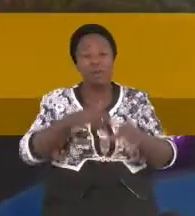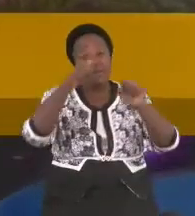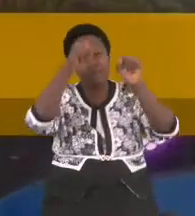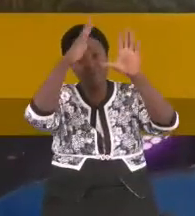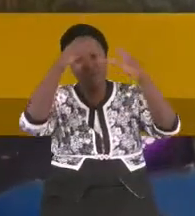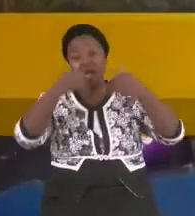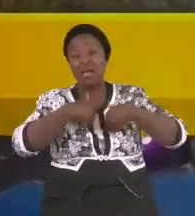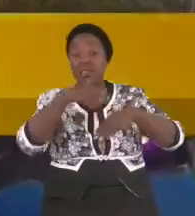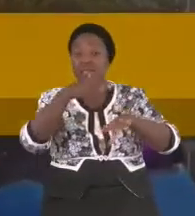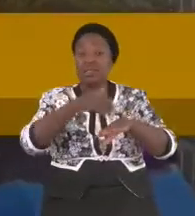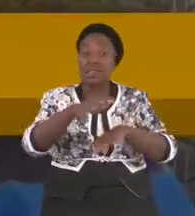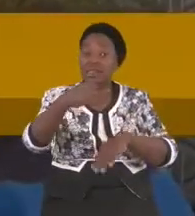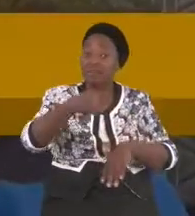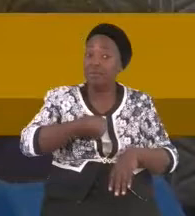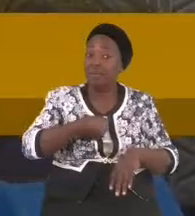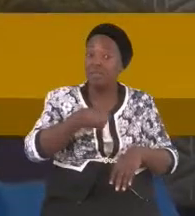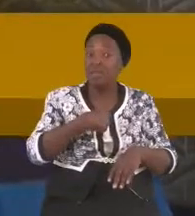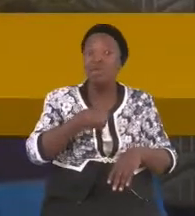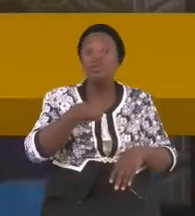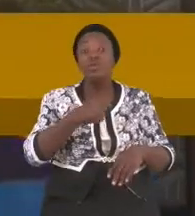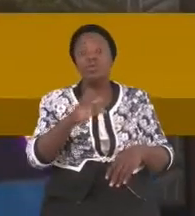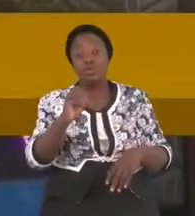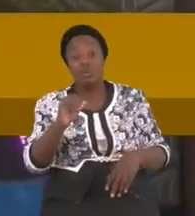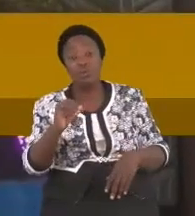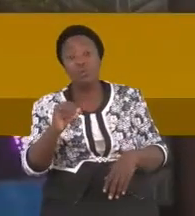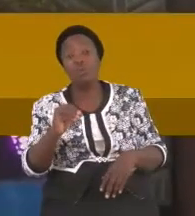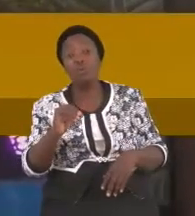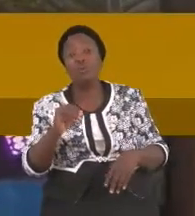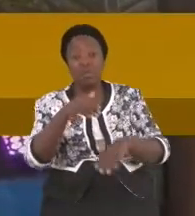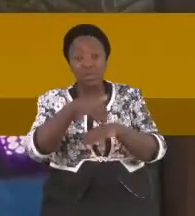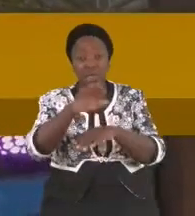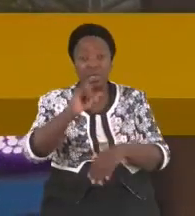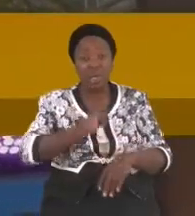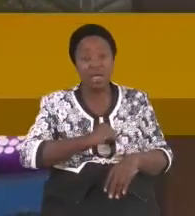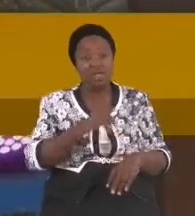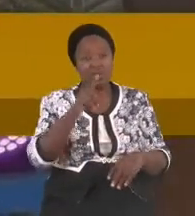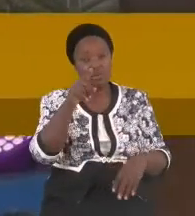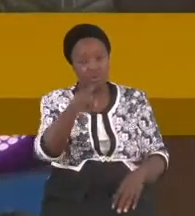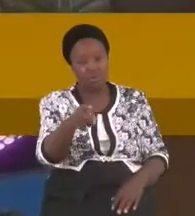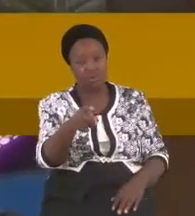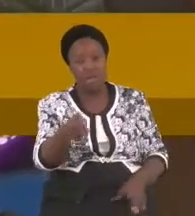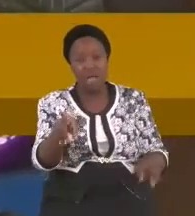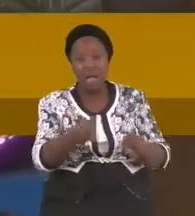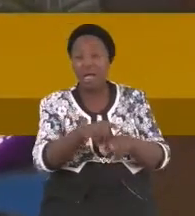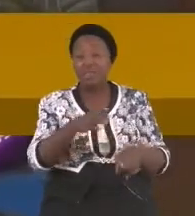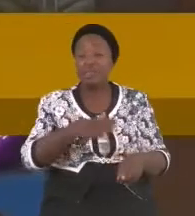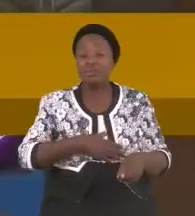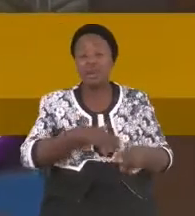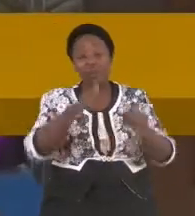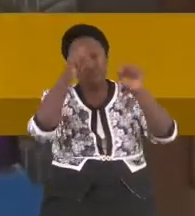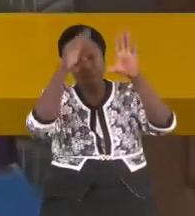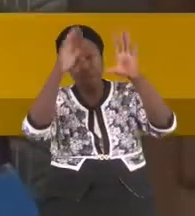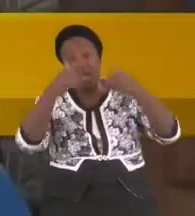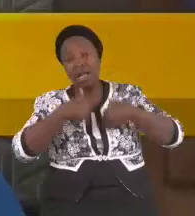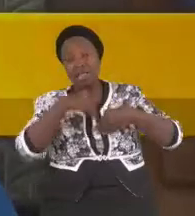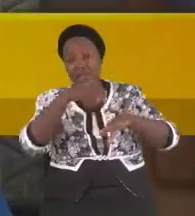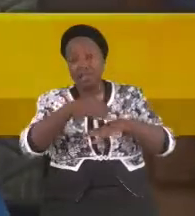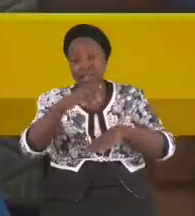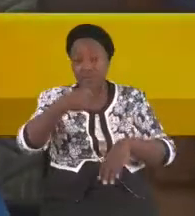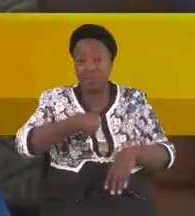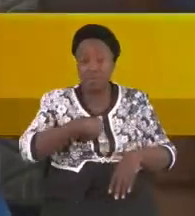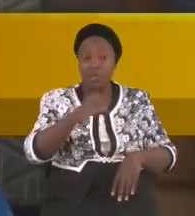me, even so send I you. As my Father have sent me, even